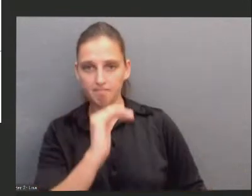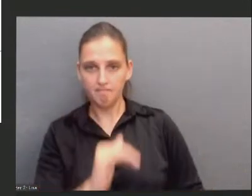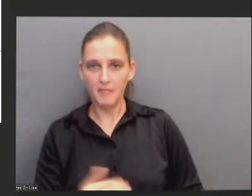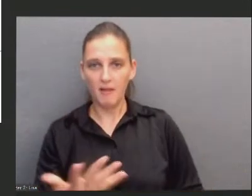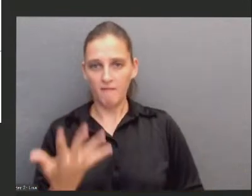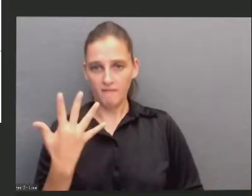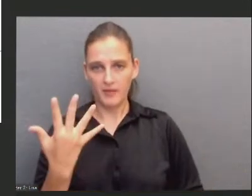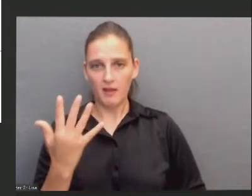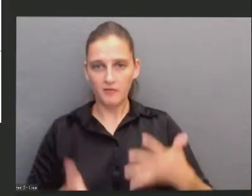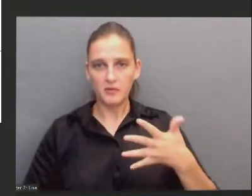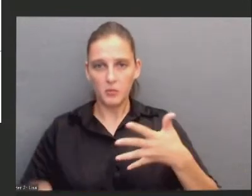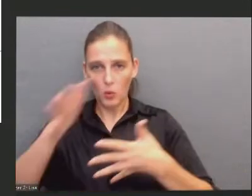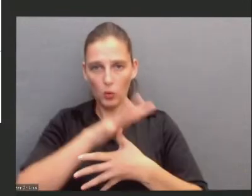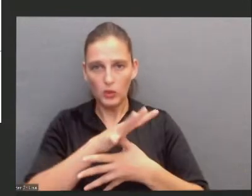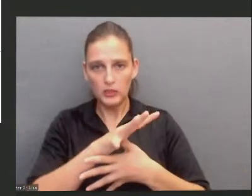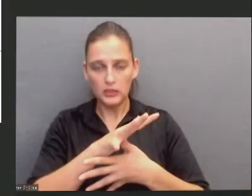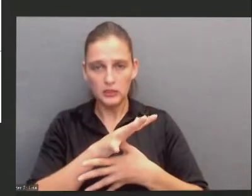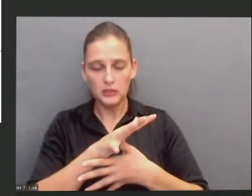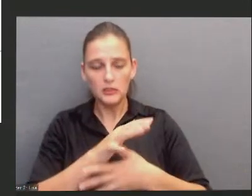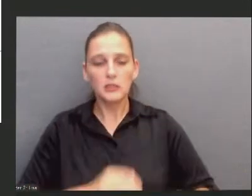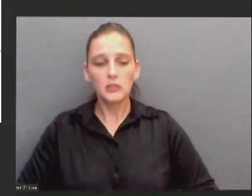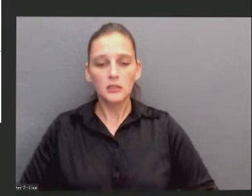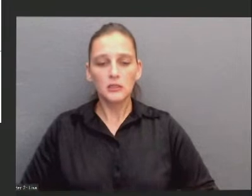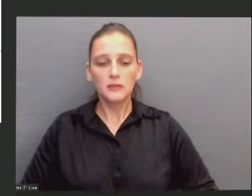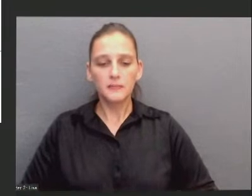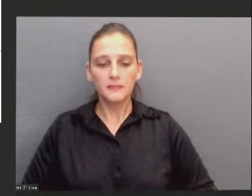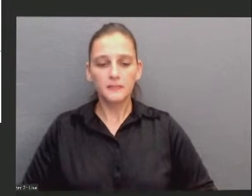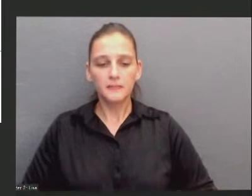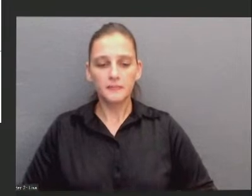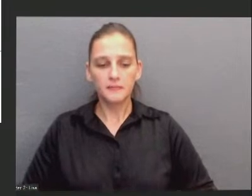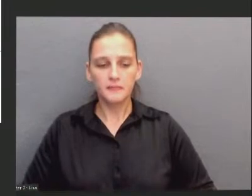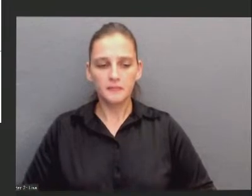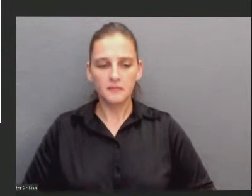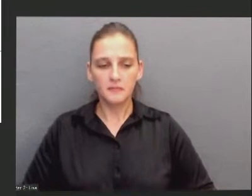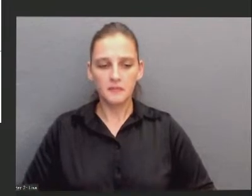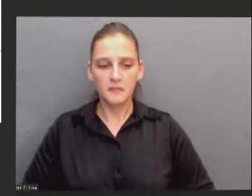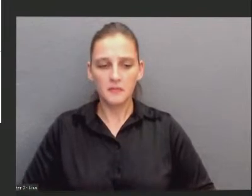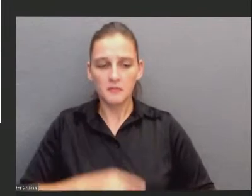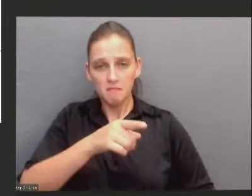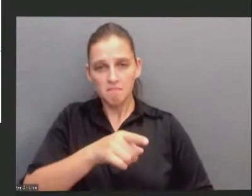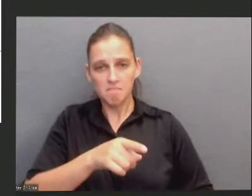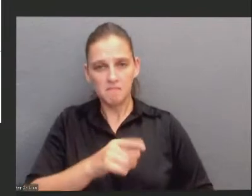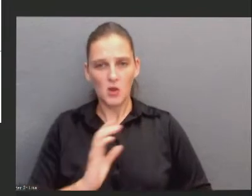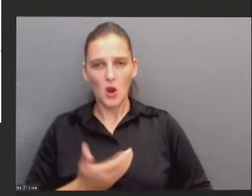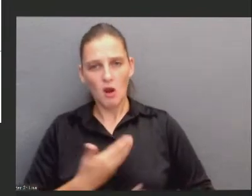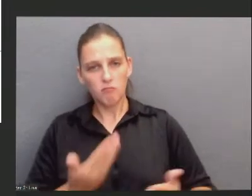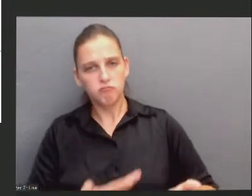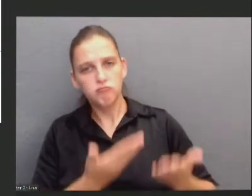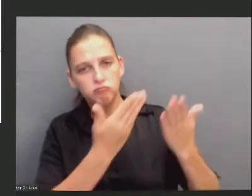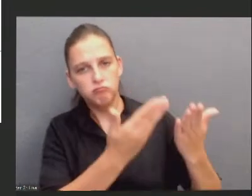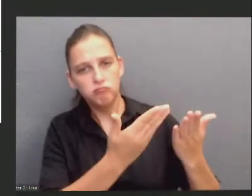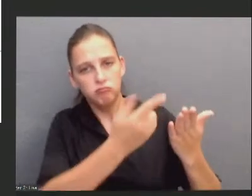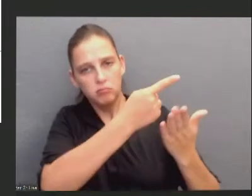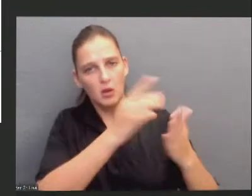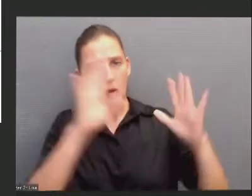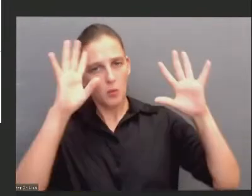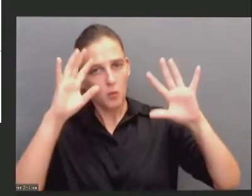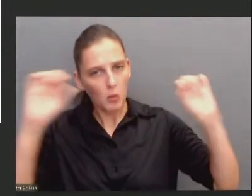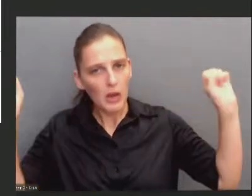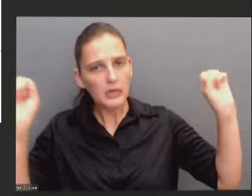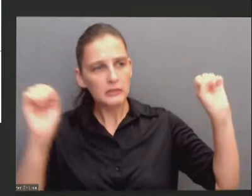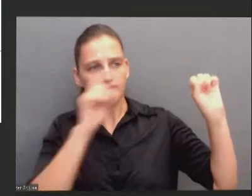priorities that answer the question, what do we want President Biden and leaders across the administration to